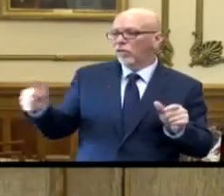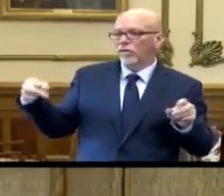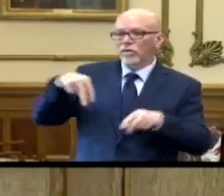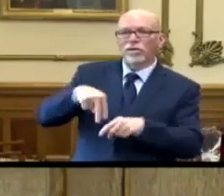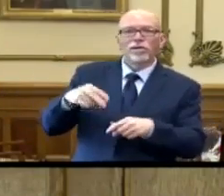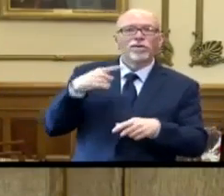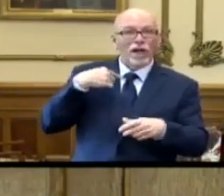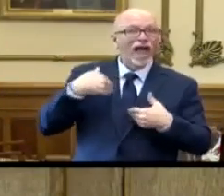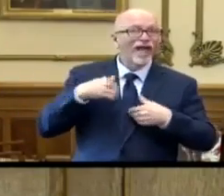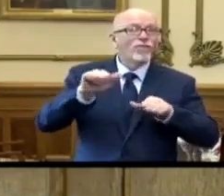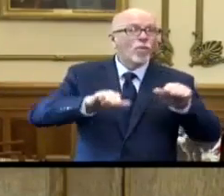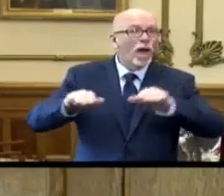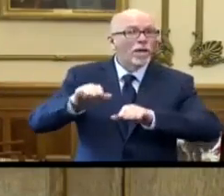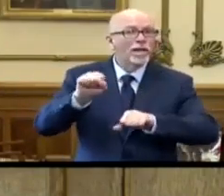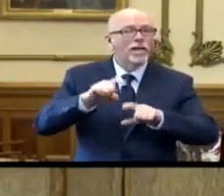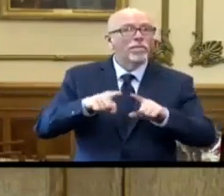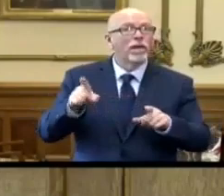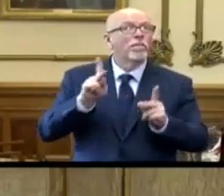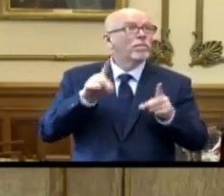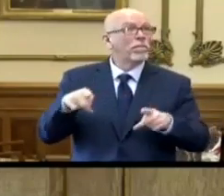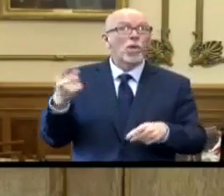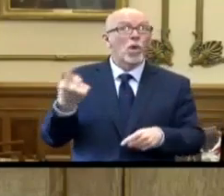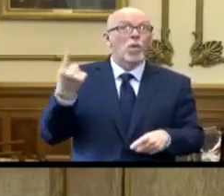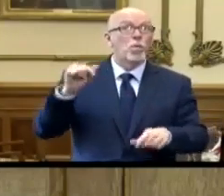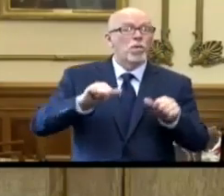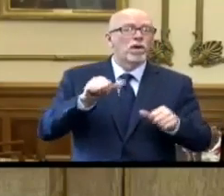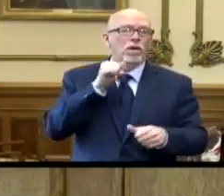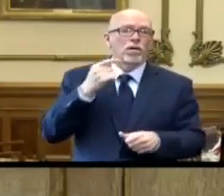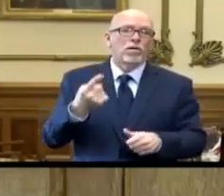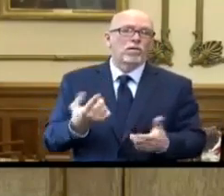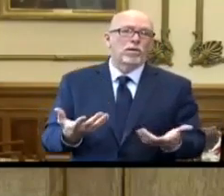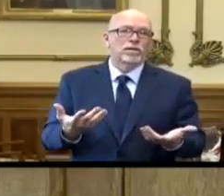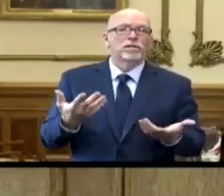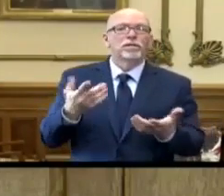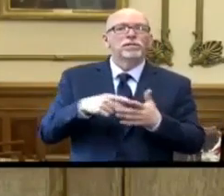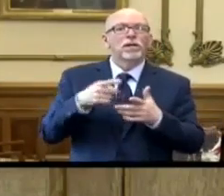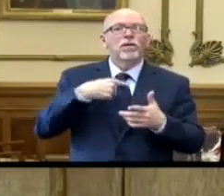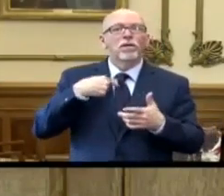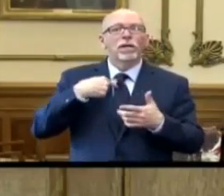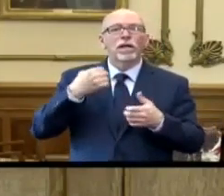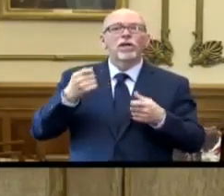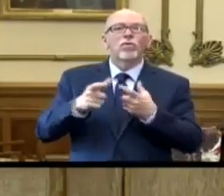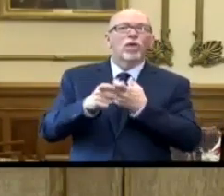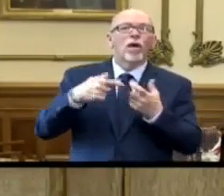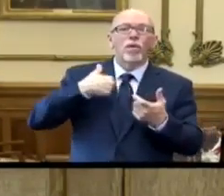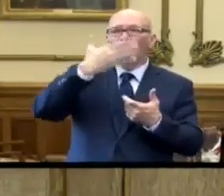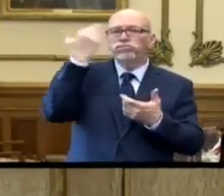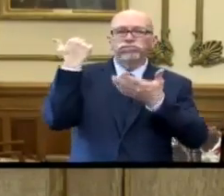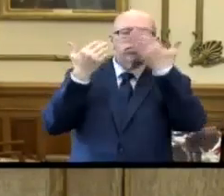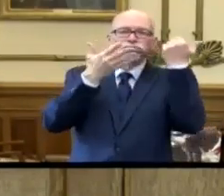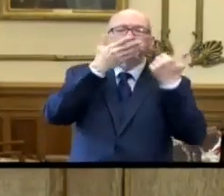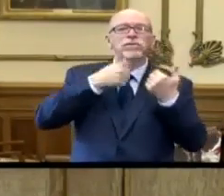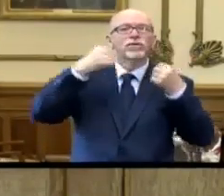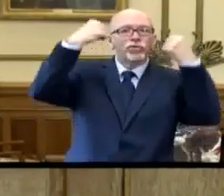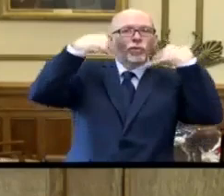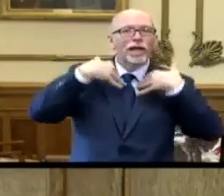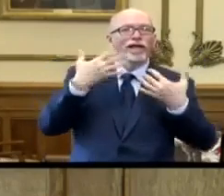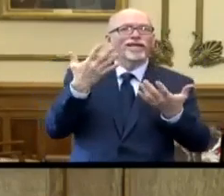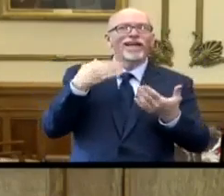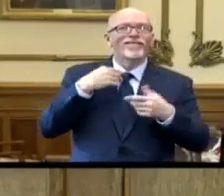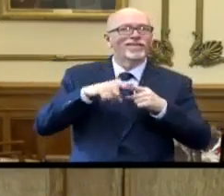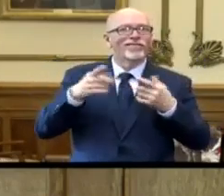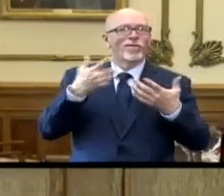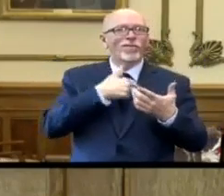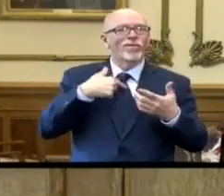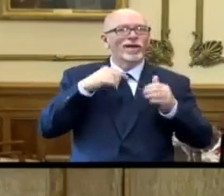know, there are things there to wipe the equipment down, but we don't always do that. Sometimes we're up brushing our face face or wiping the sweat out of our eyes or whatever. So those are ways that